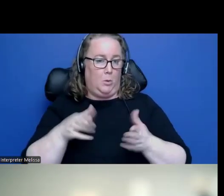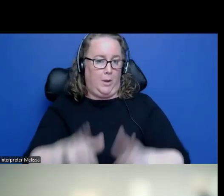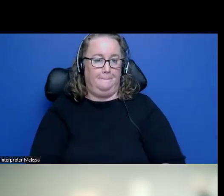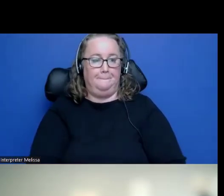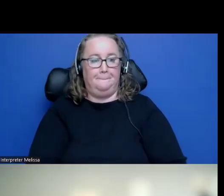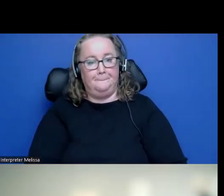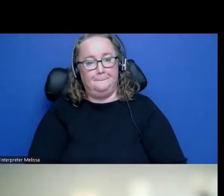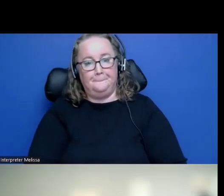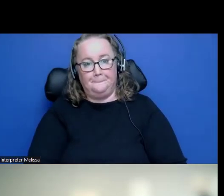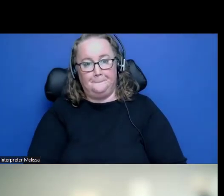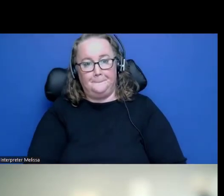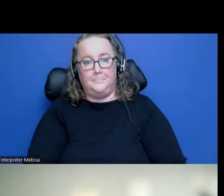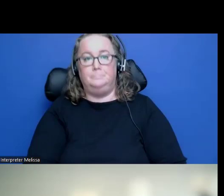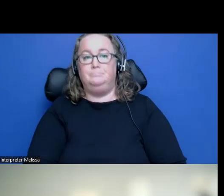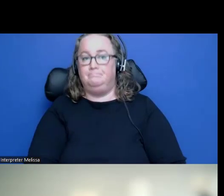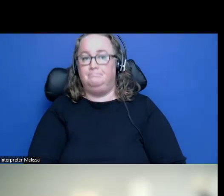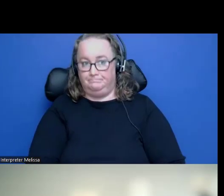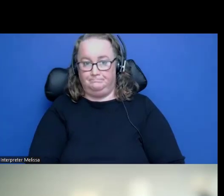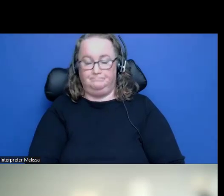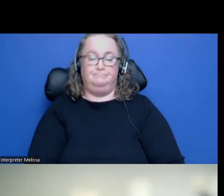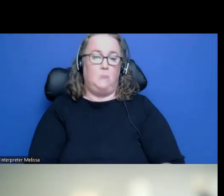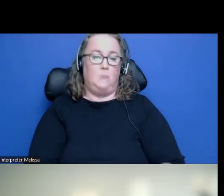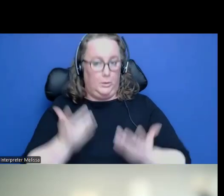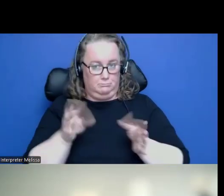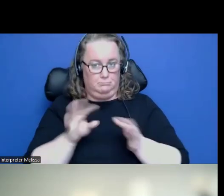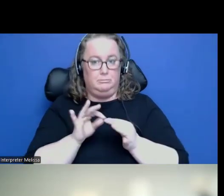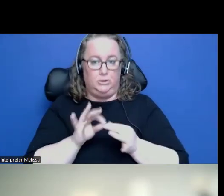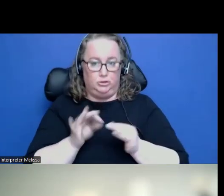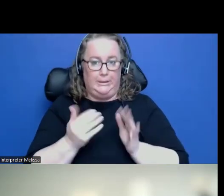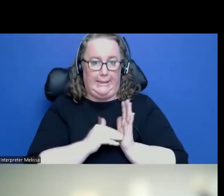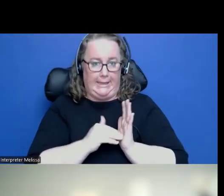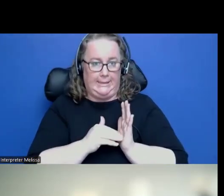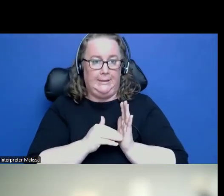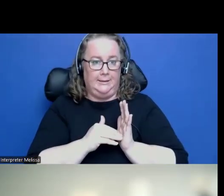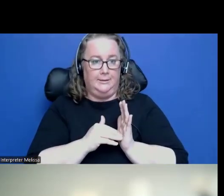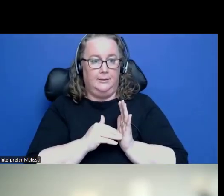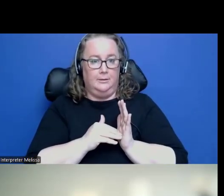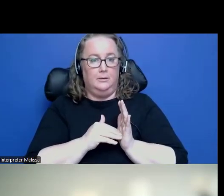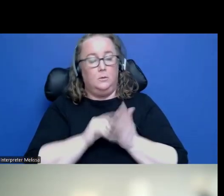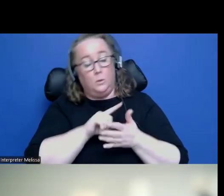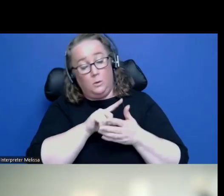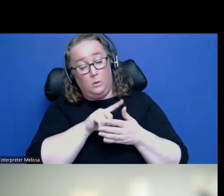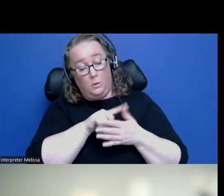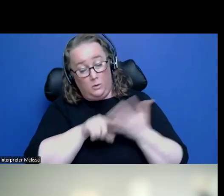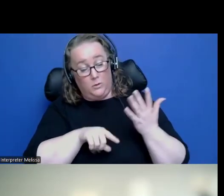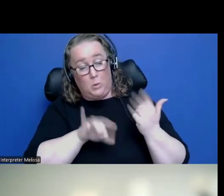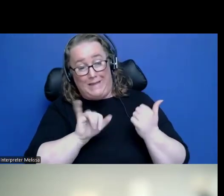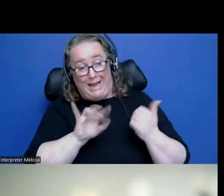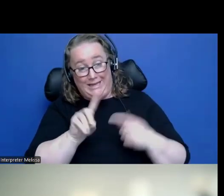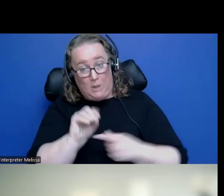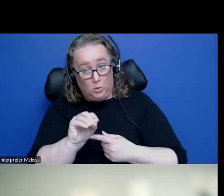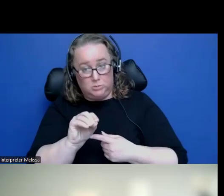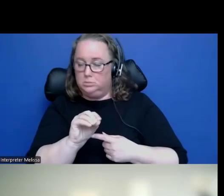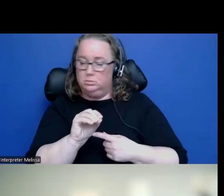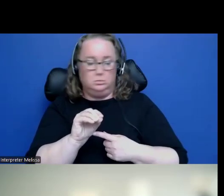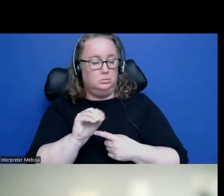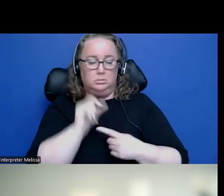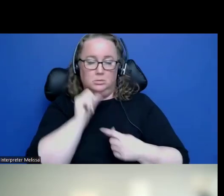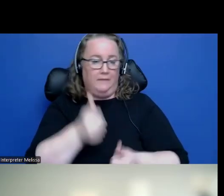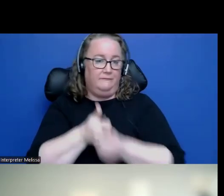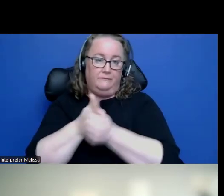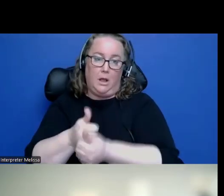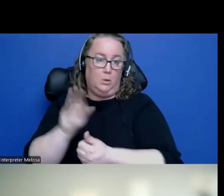As already touched on, many of these or all of these IDOs were inconsistent with Massachusetts